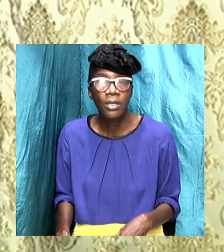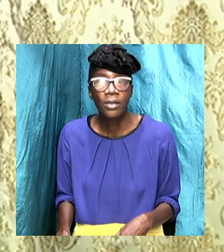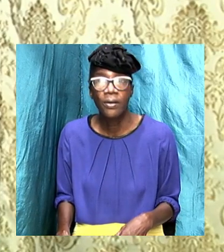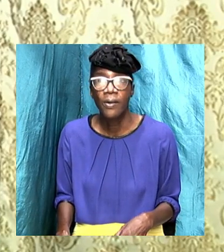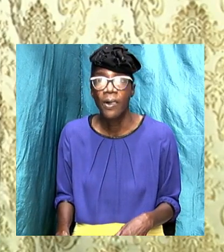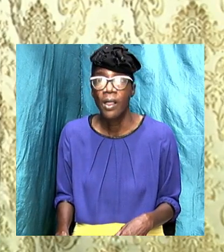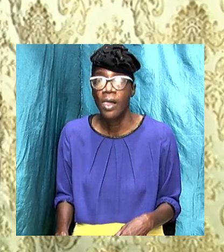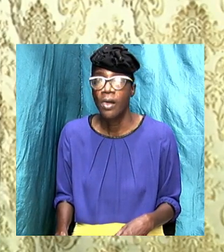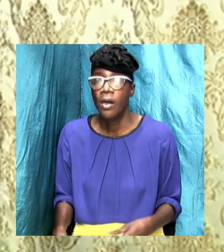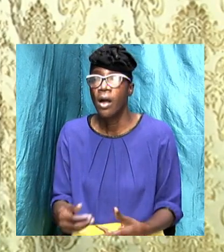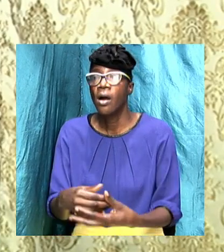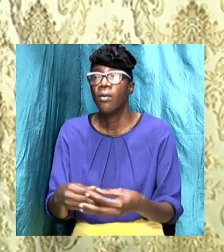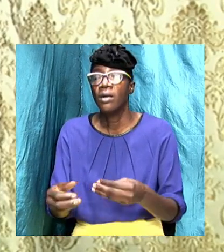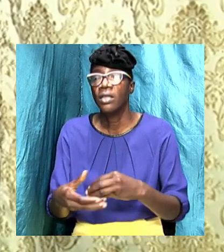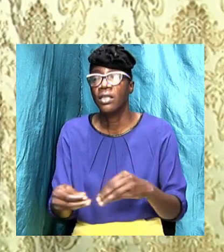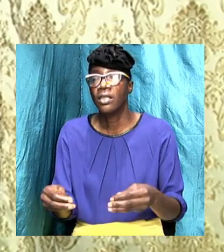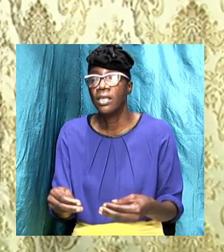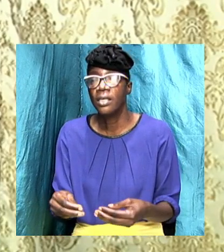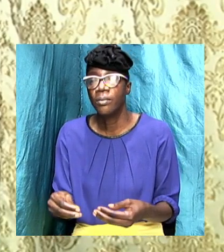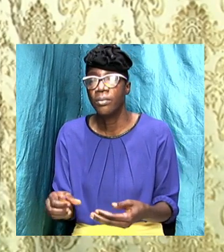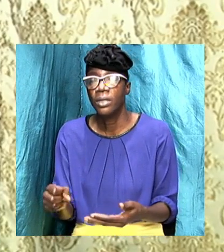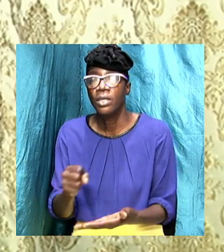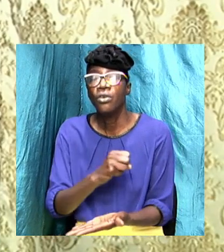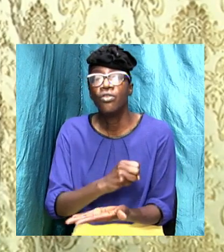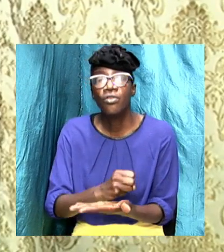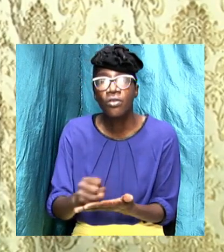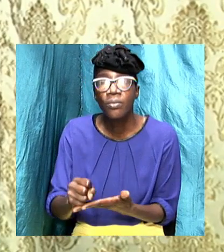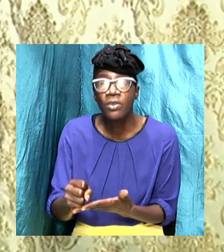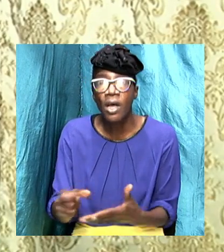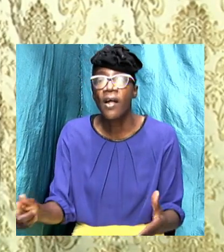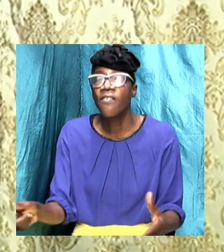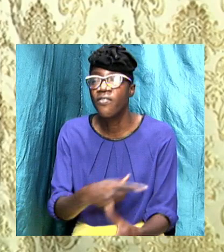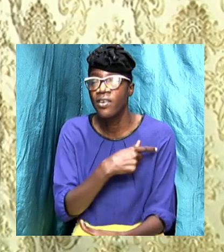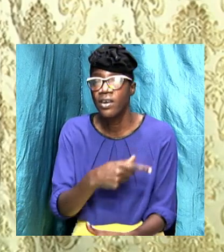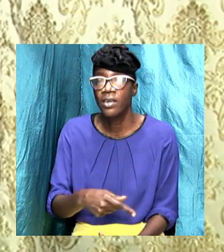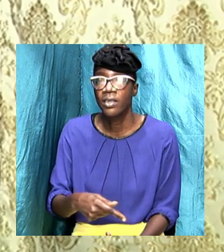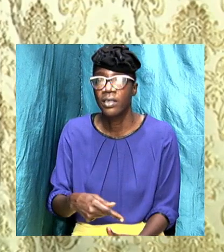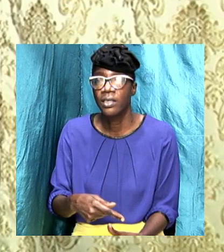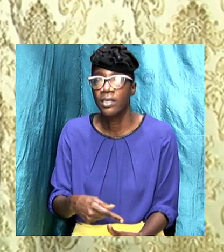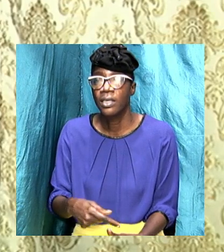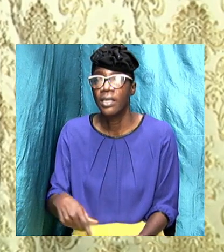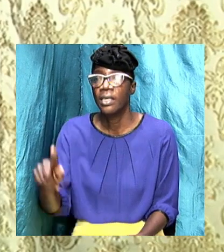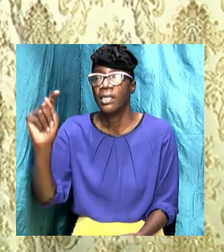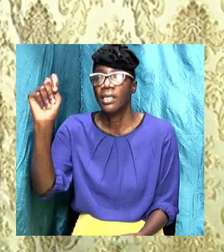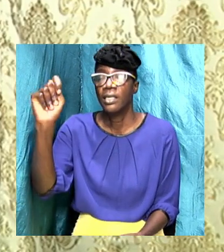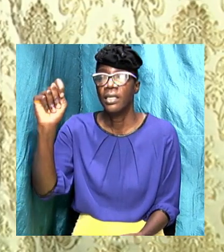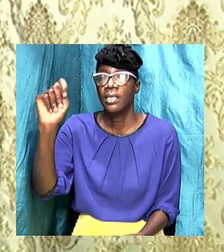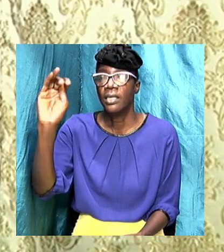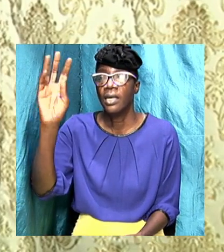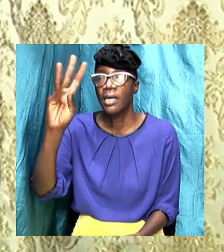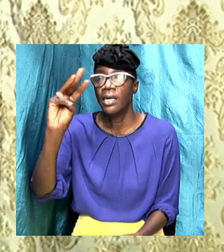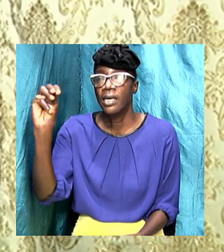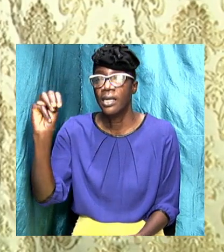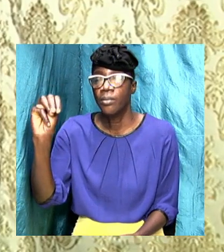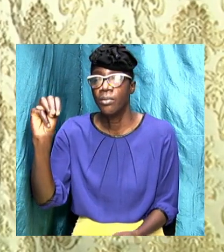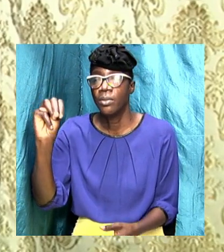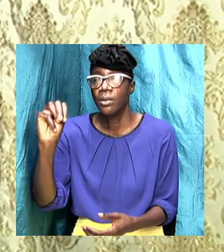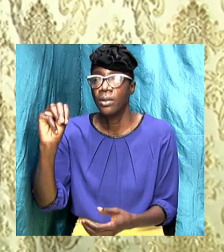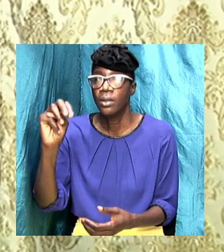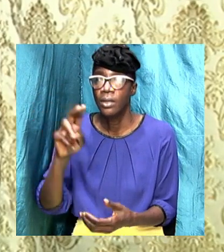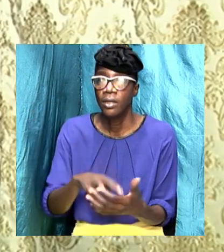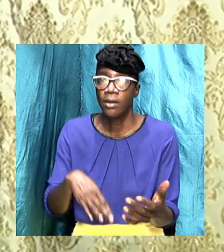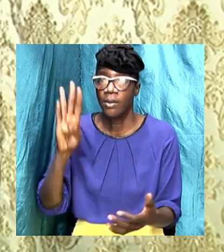team scripture. The first one is taken from 1 Timothy 4, verse 1, and it reads